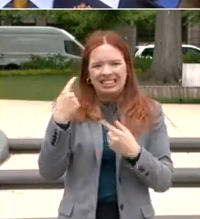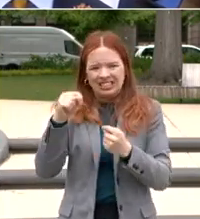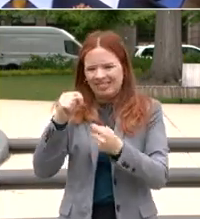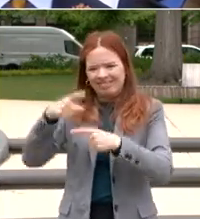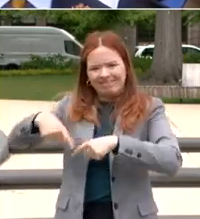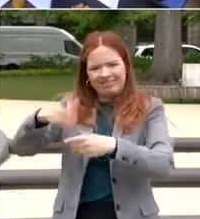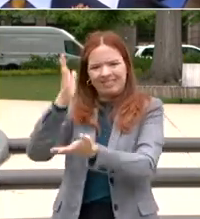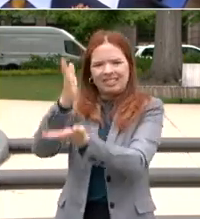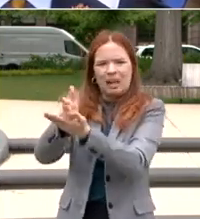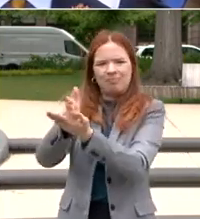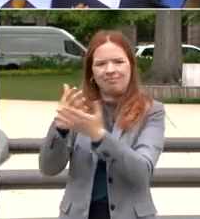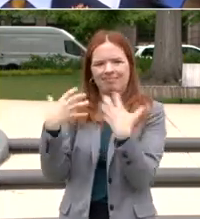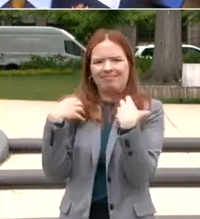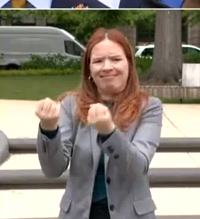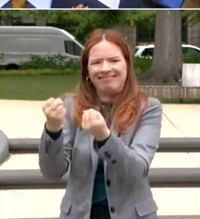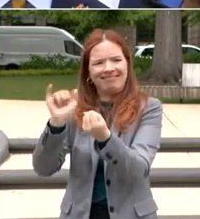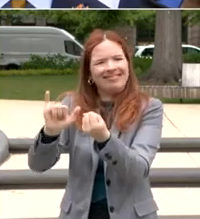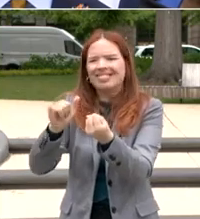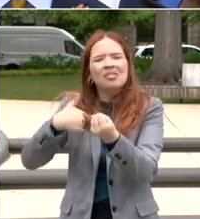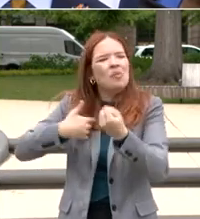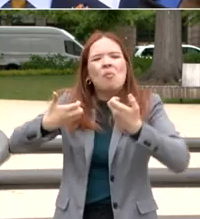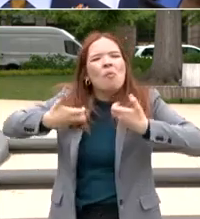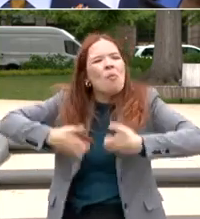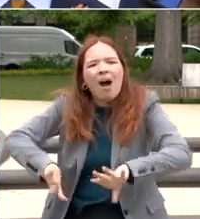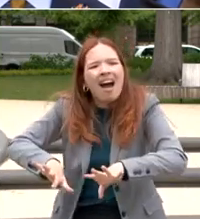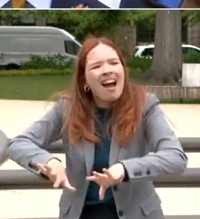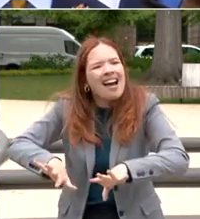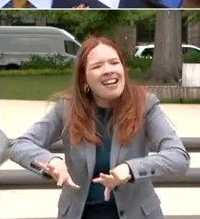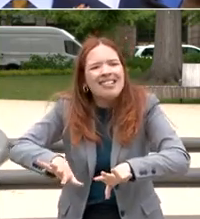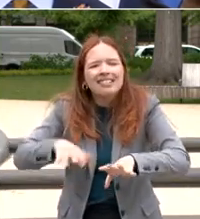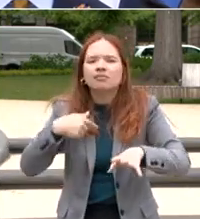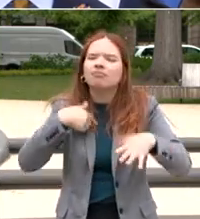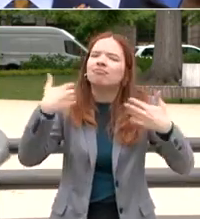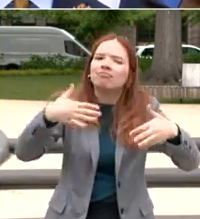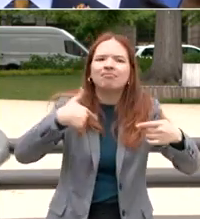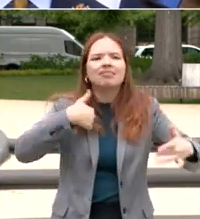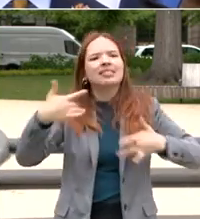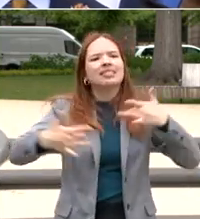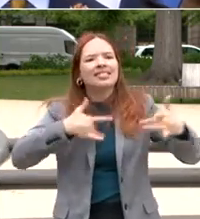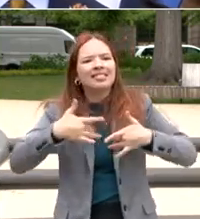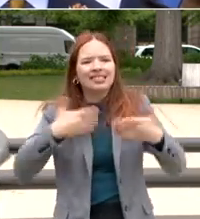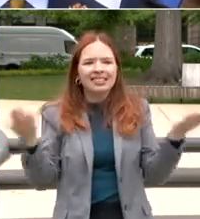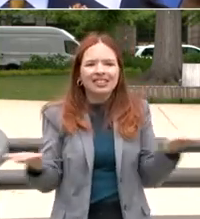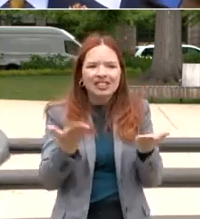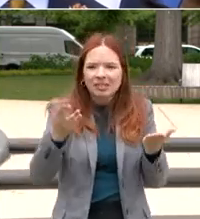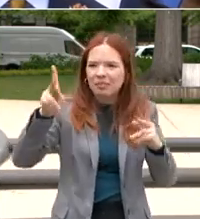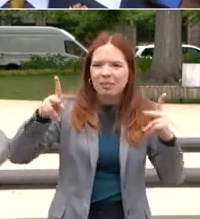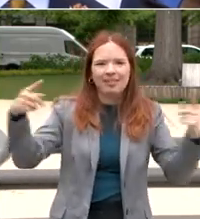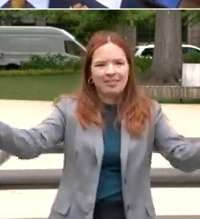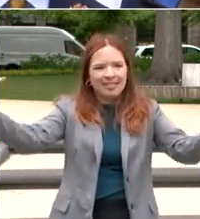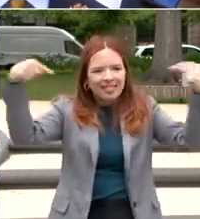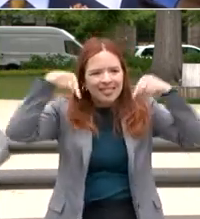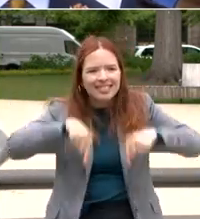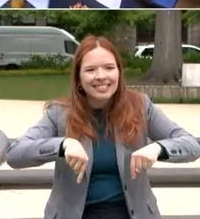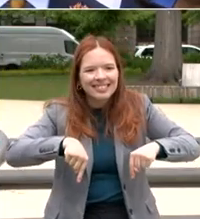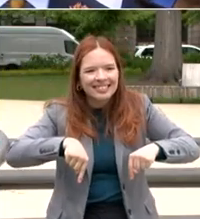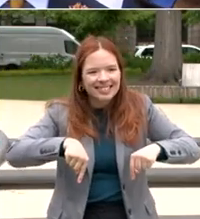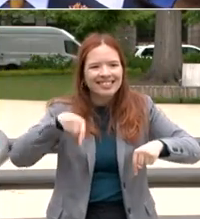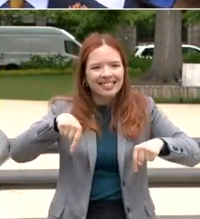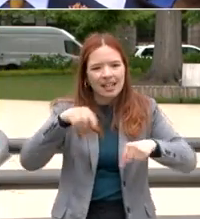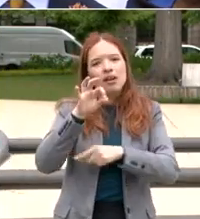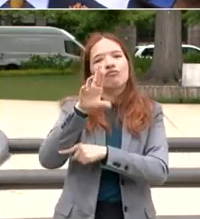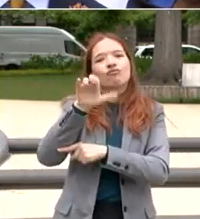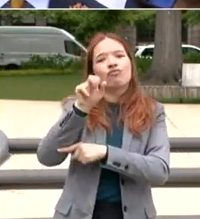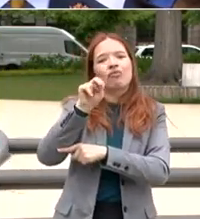beautiful to see so many people here in the heart of downtown DC in the beautiful Franklin Park. Many of you know that this park here is the result